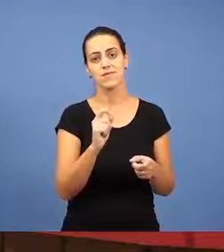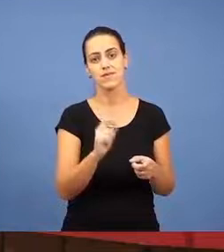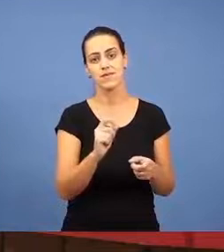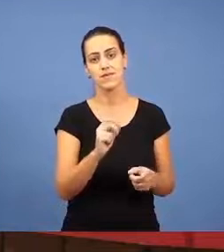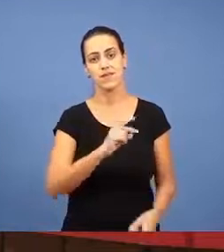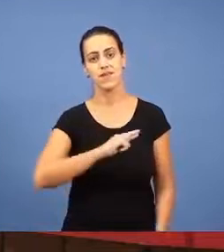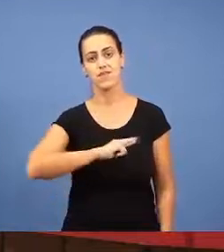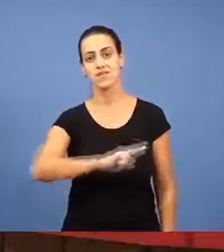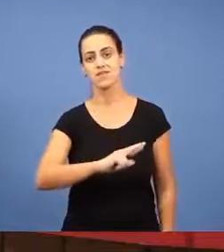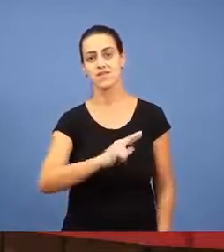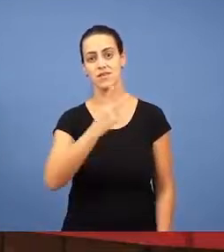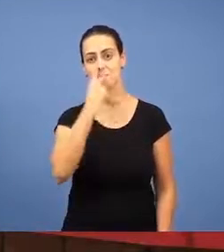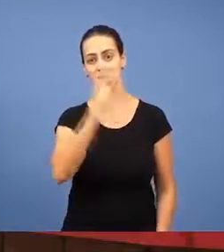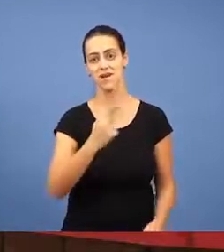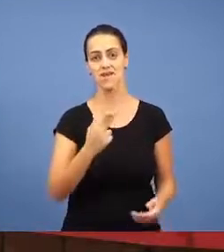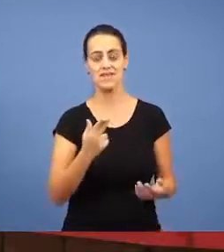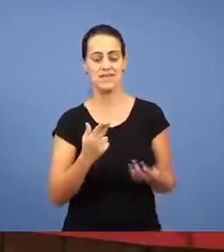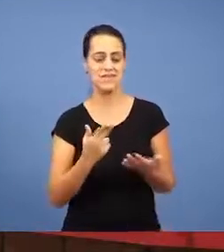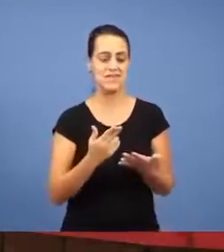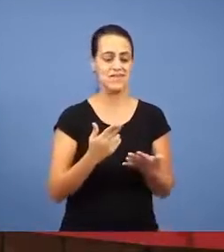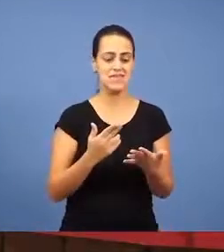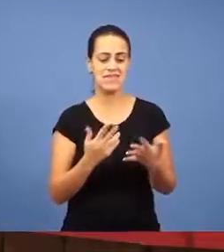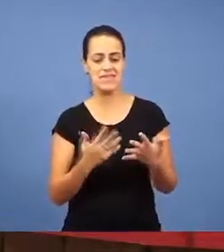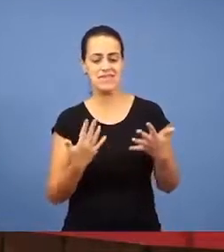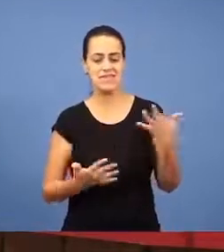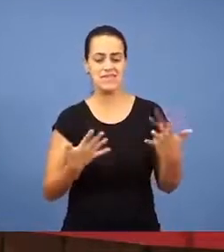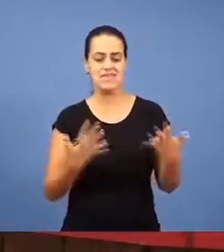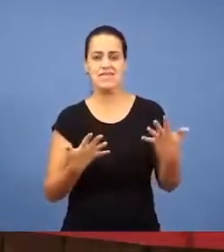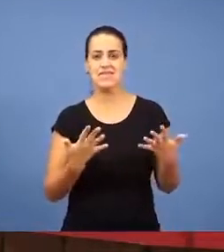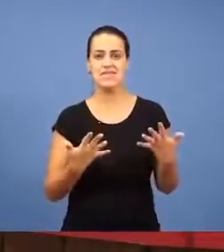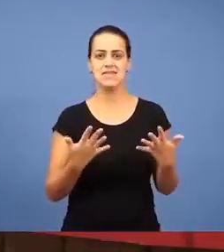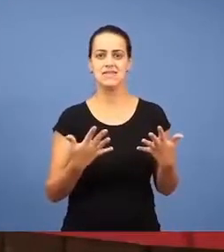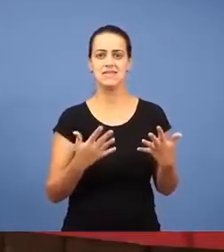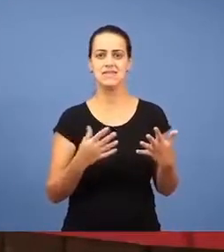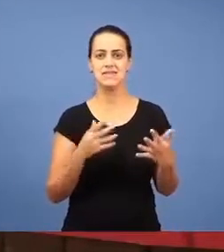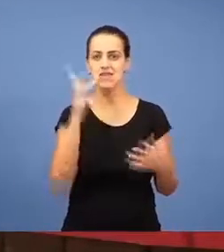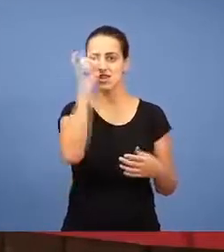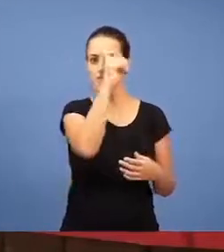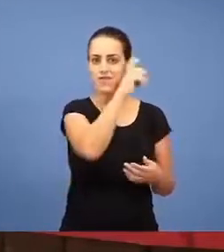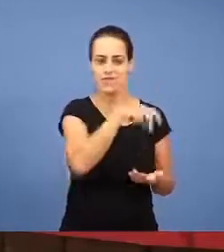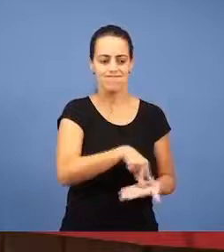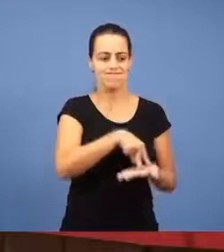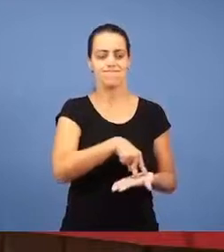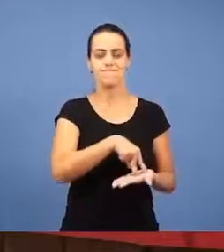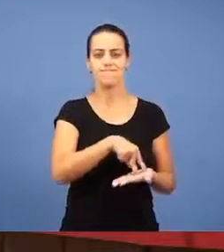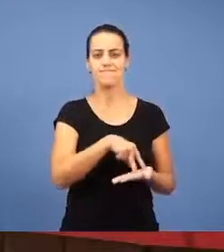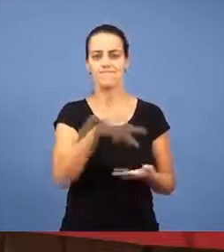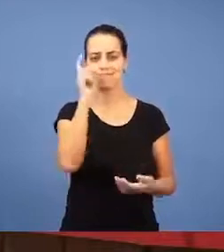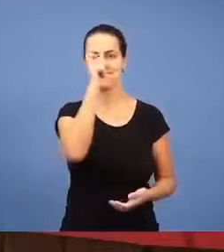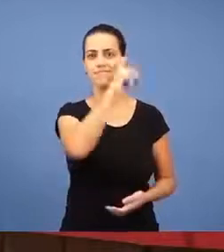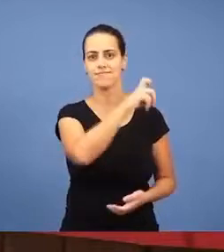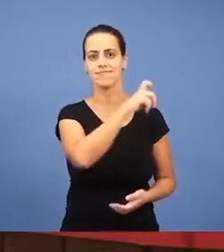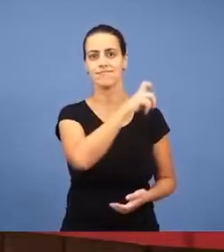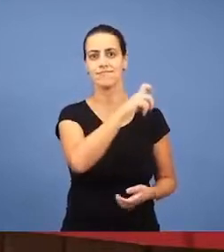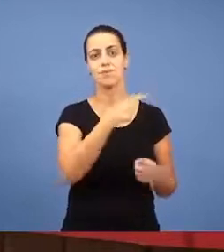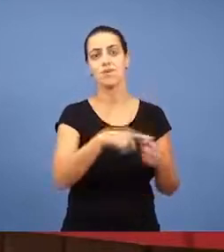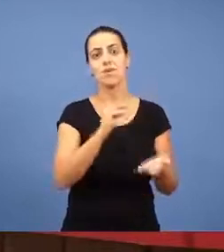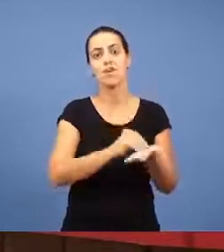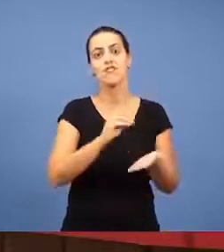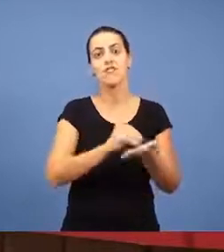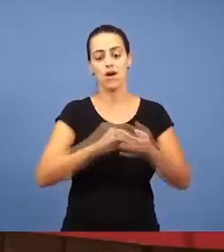gospel was not able to grow stronger, because there were two things that were important that happened. First was the